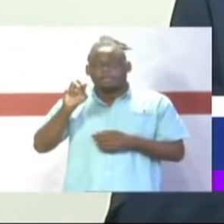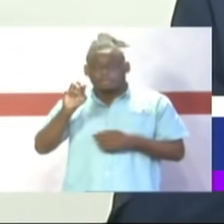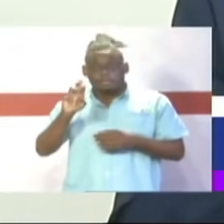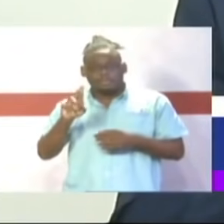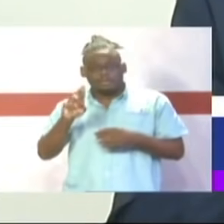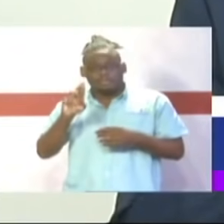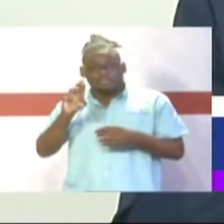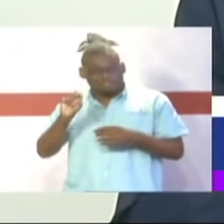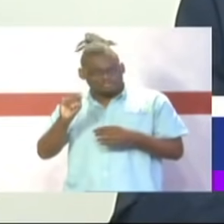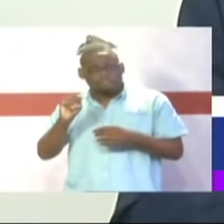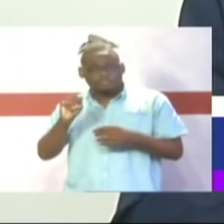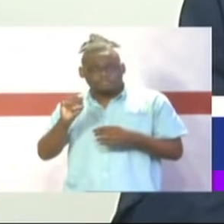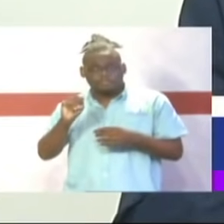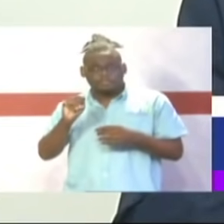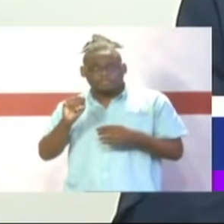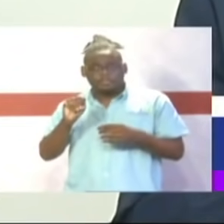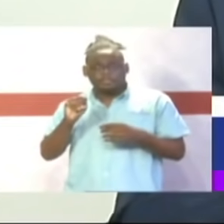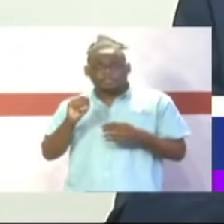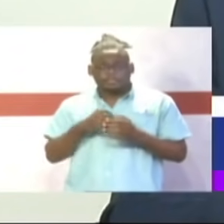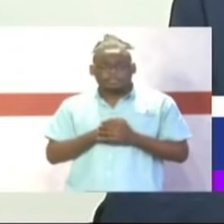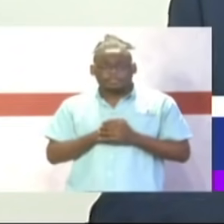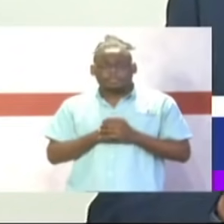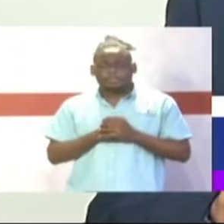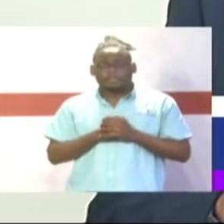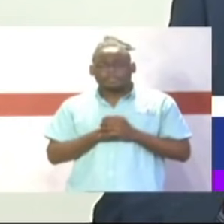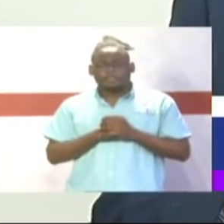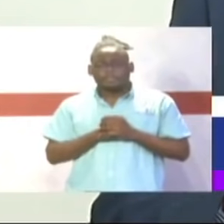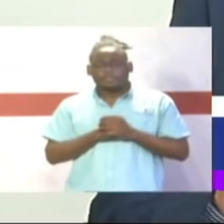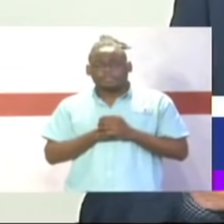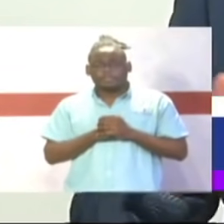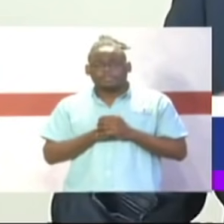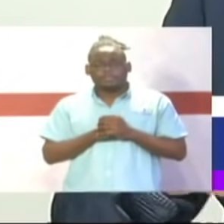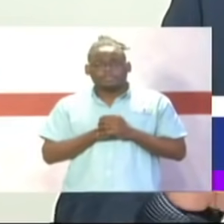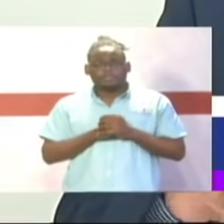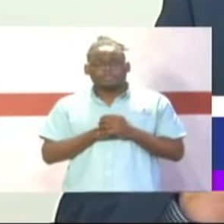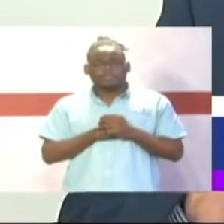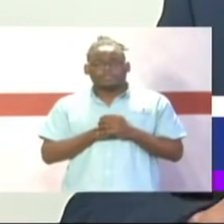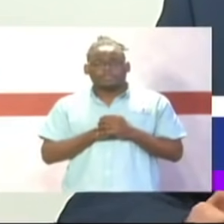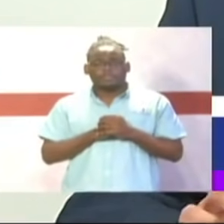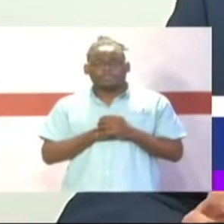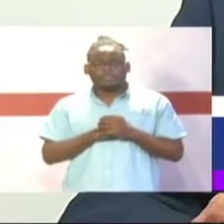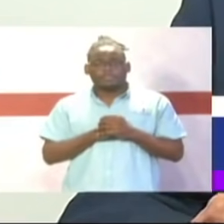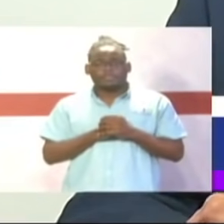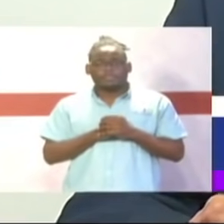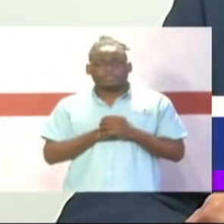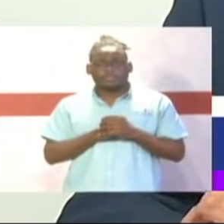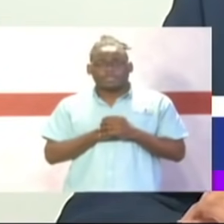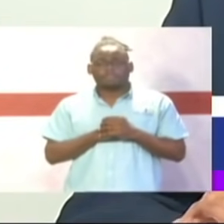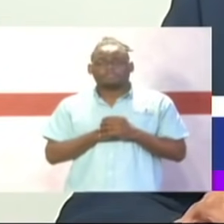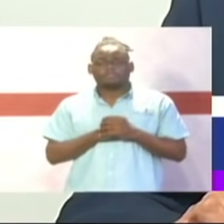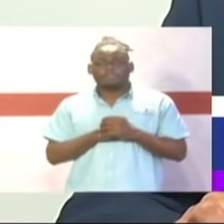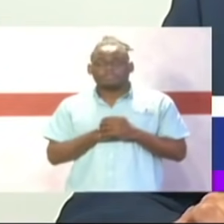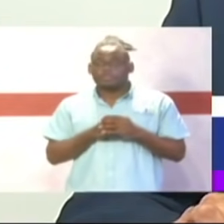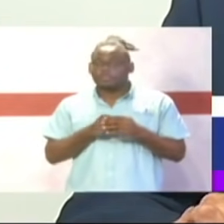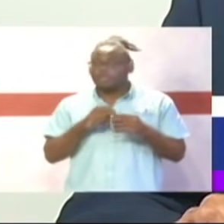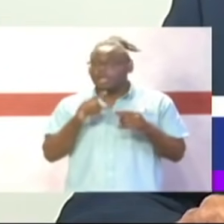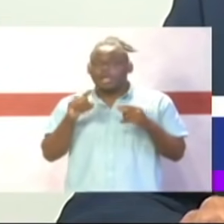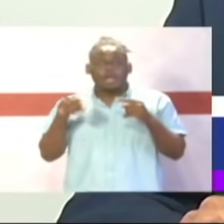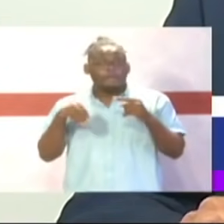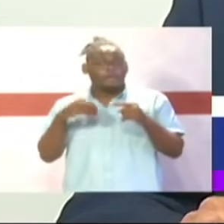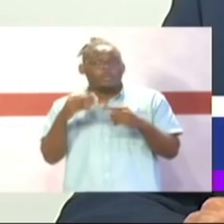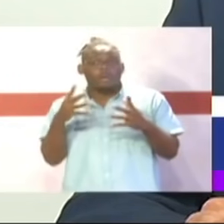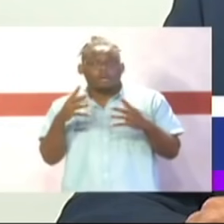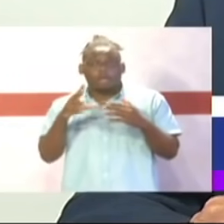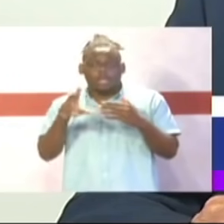interim recommendations as it regards to your extended primary shots. So if you